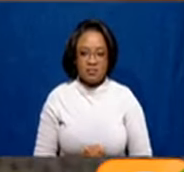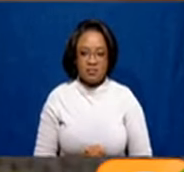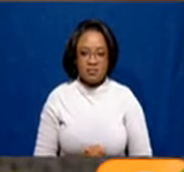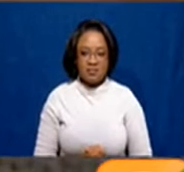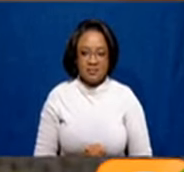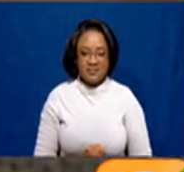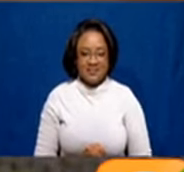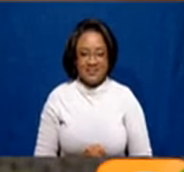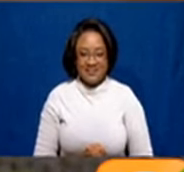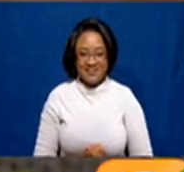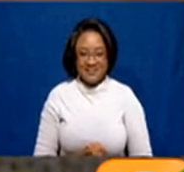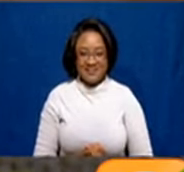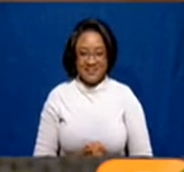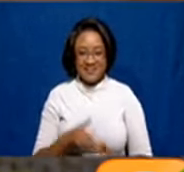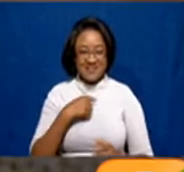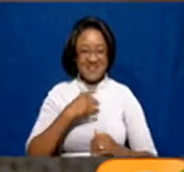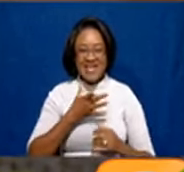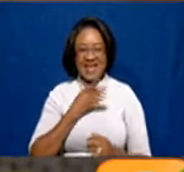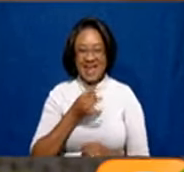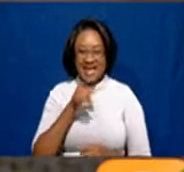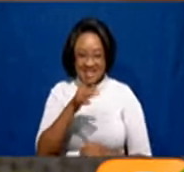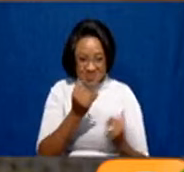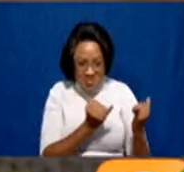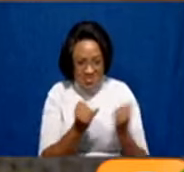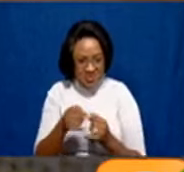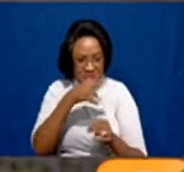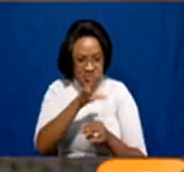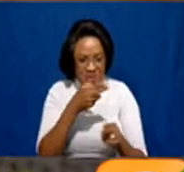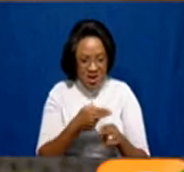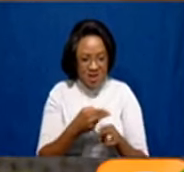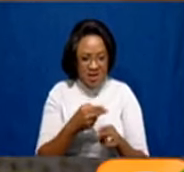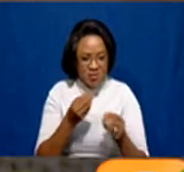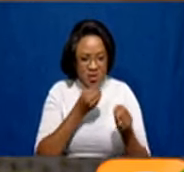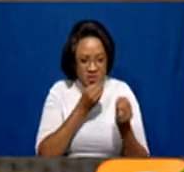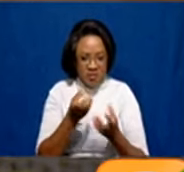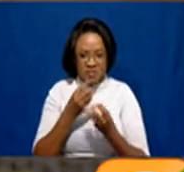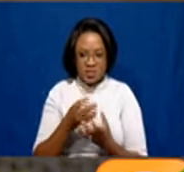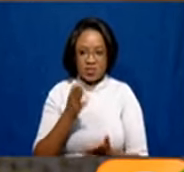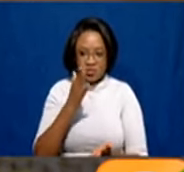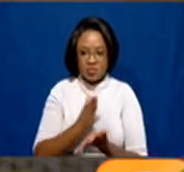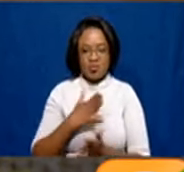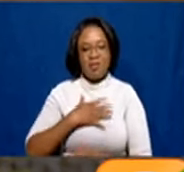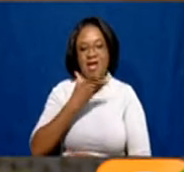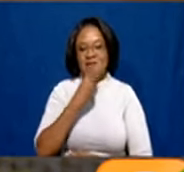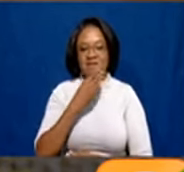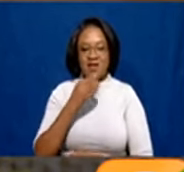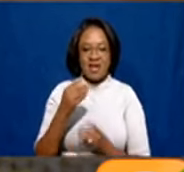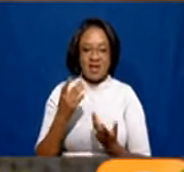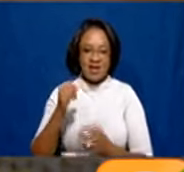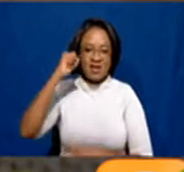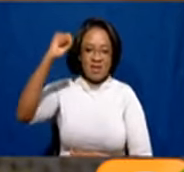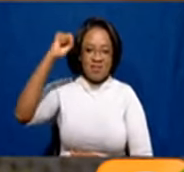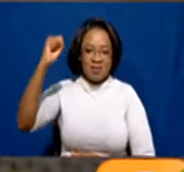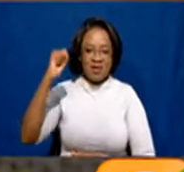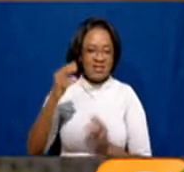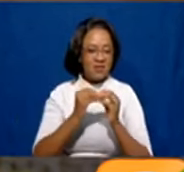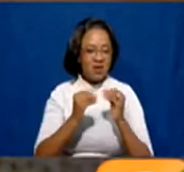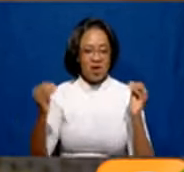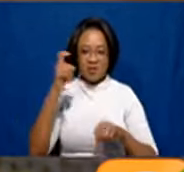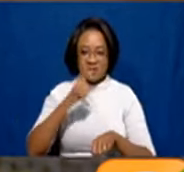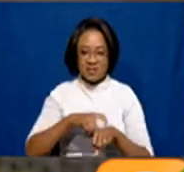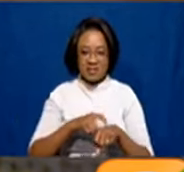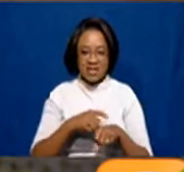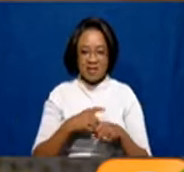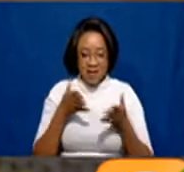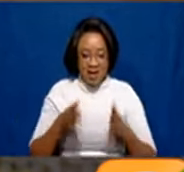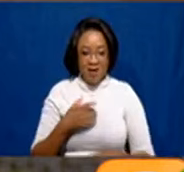What happened? You know, I love the introduction that you've given, and my father has been in politics for, I think, almost all my life. I'm 31